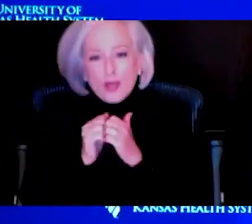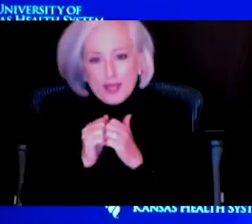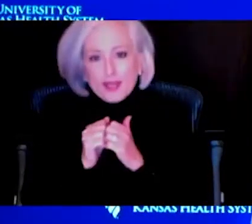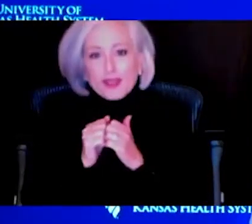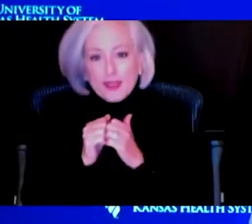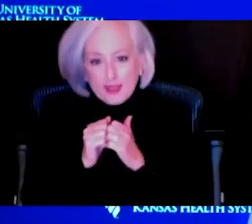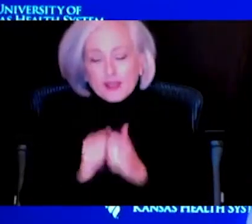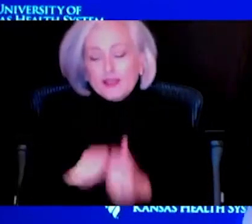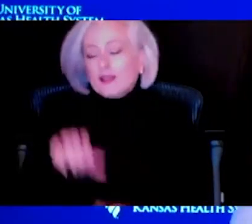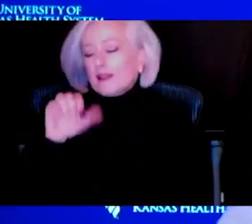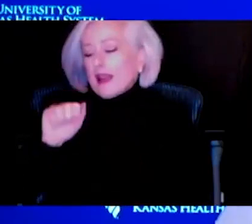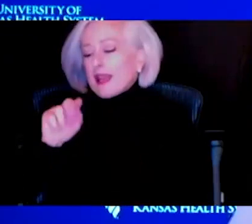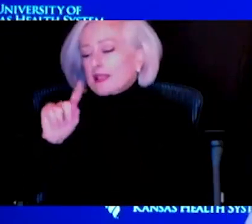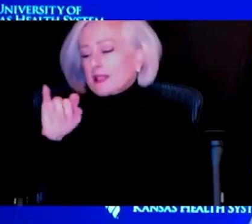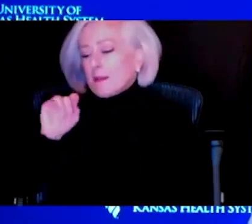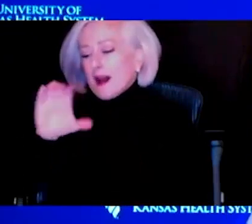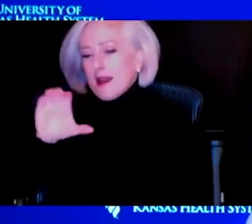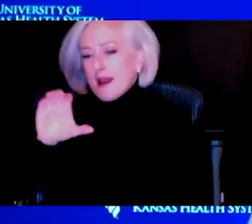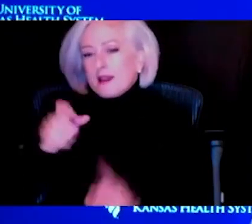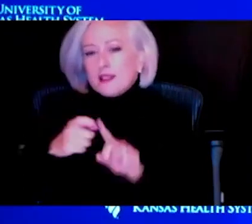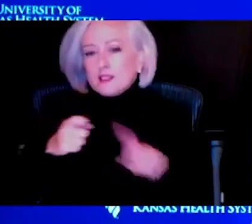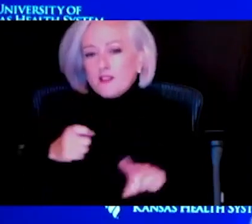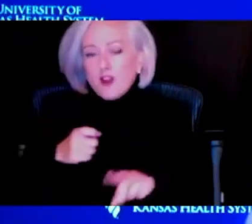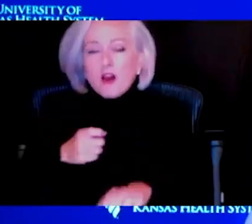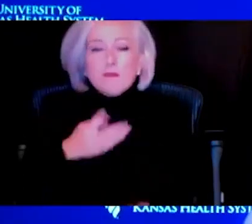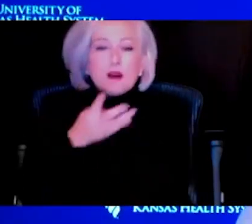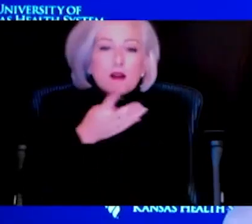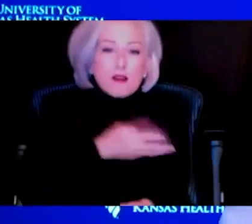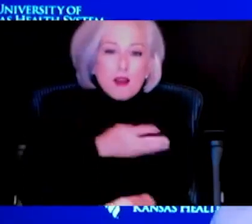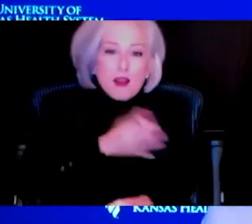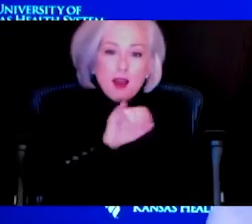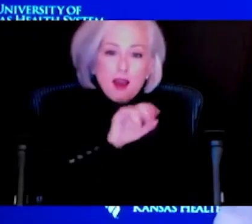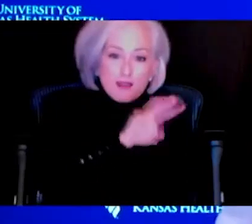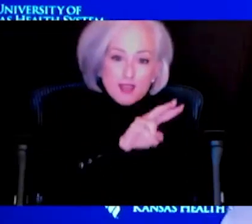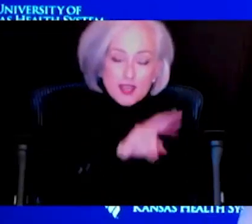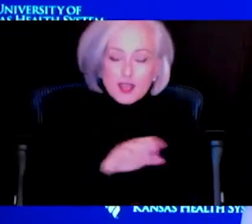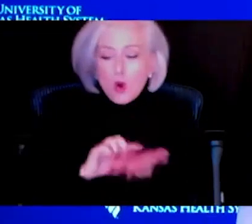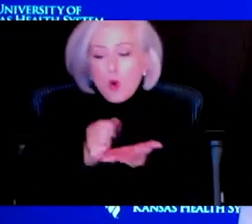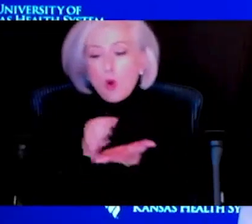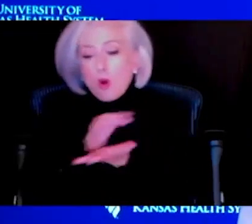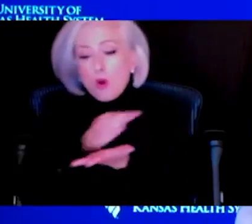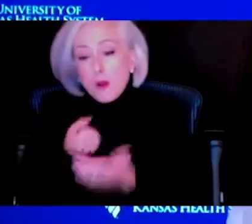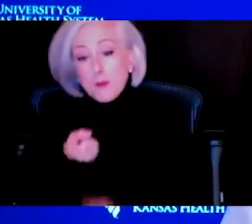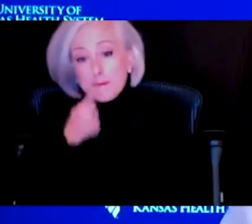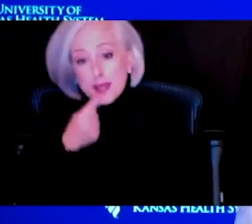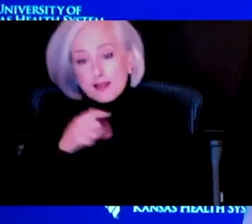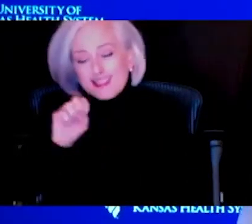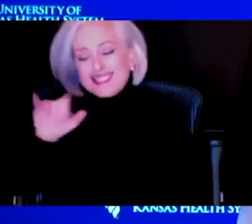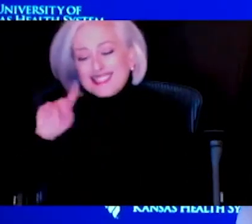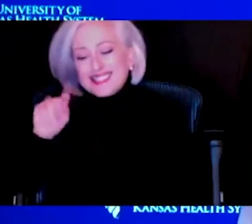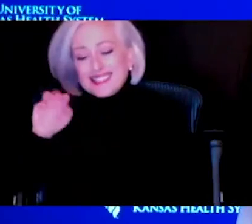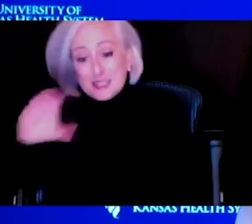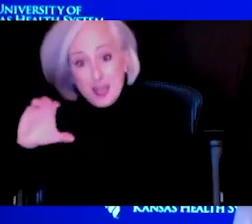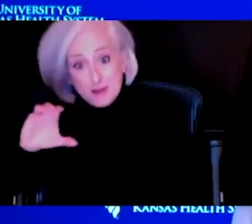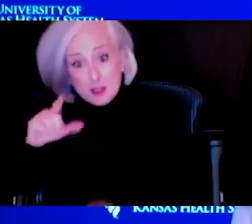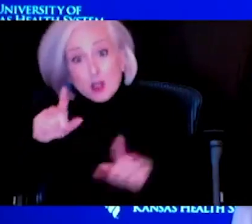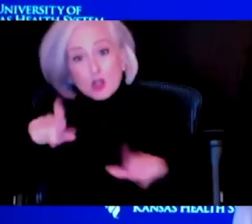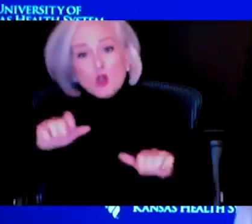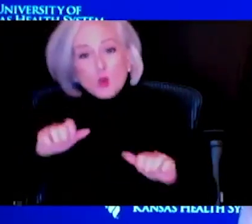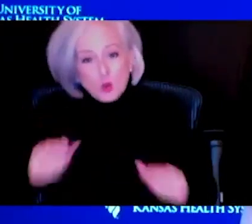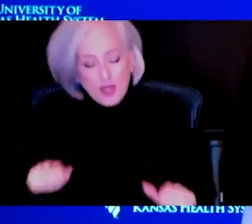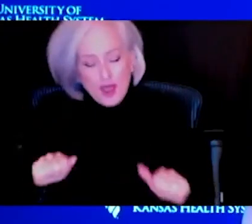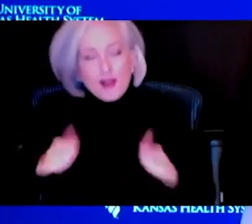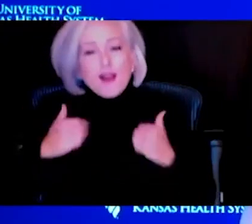antibiotics that you get IV or pill form as we're talking about, certainly you can have antibiotic resistance